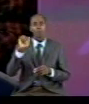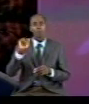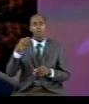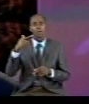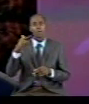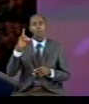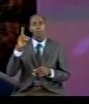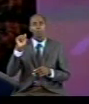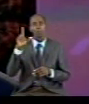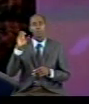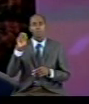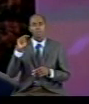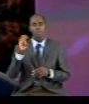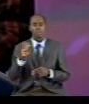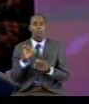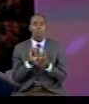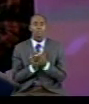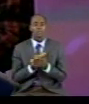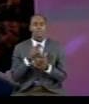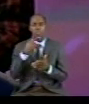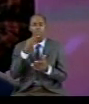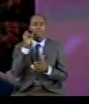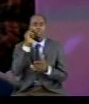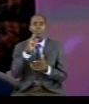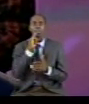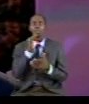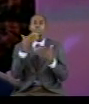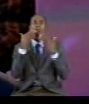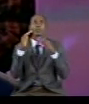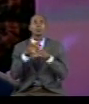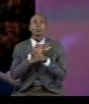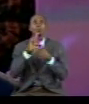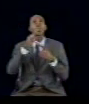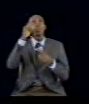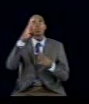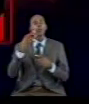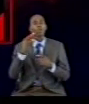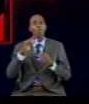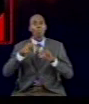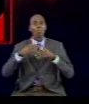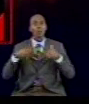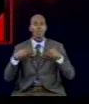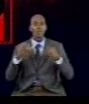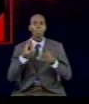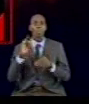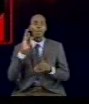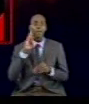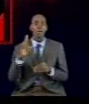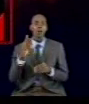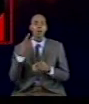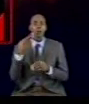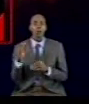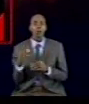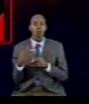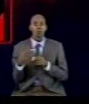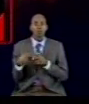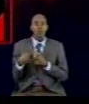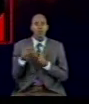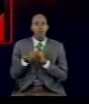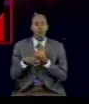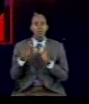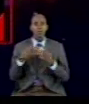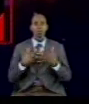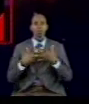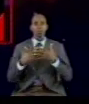God who has healed her of many years of shortness of breath. But after the prayers of the man of